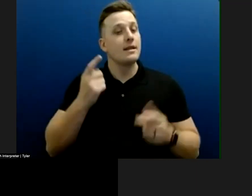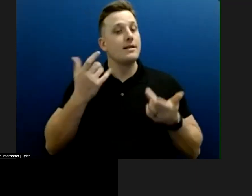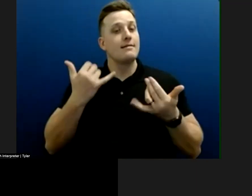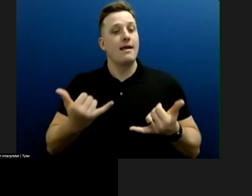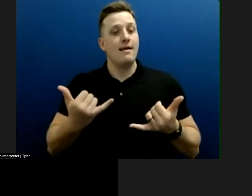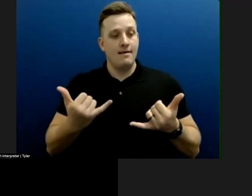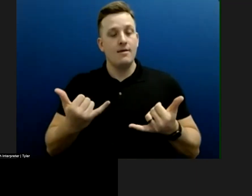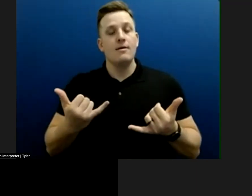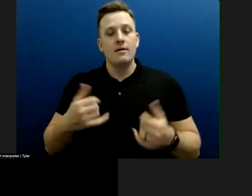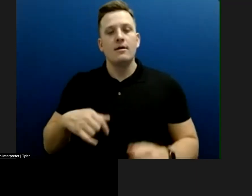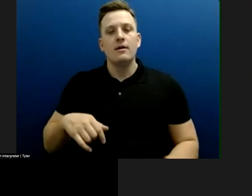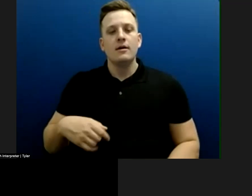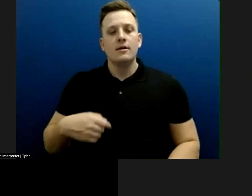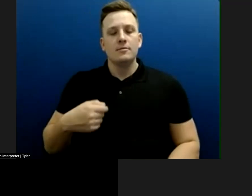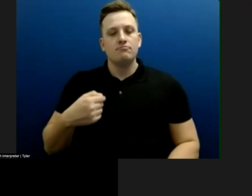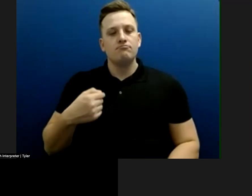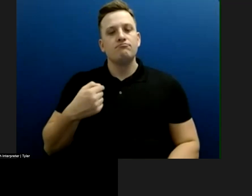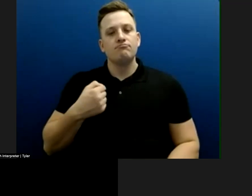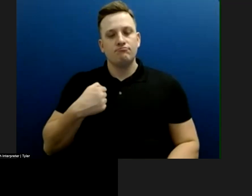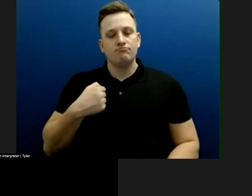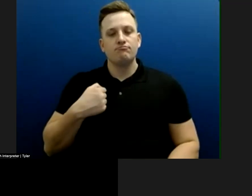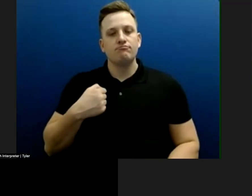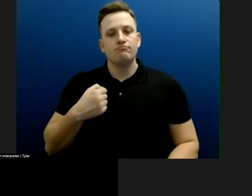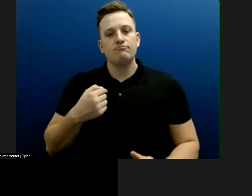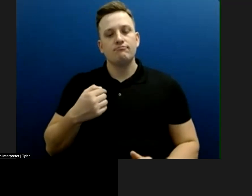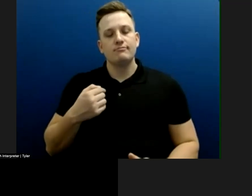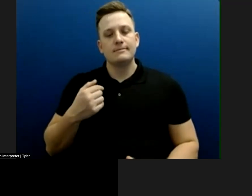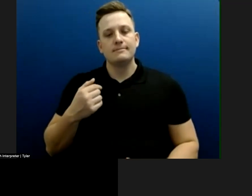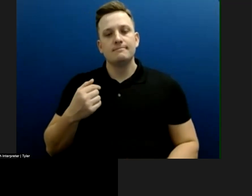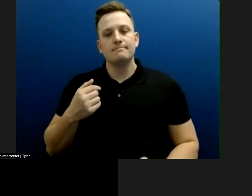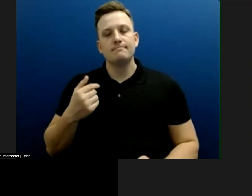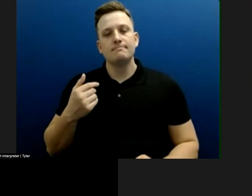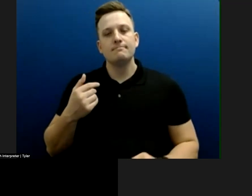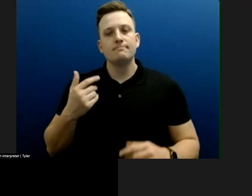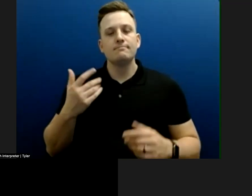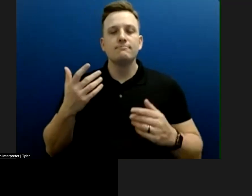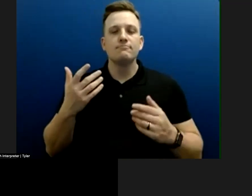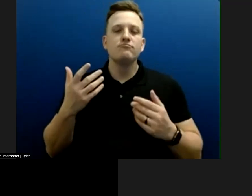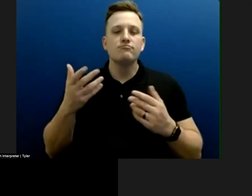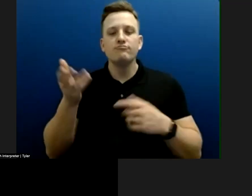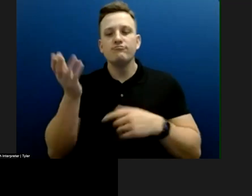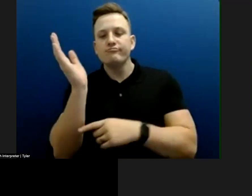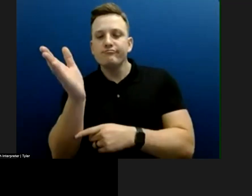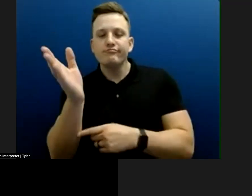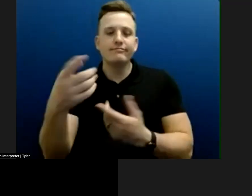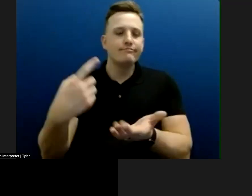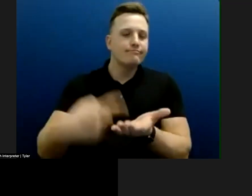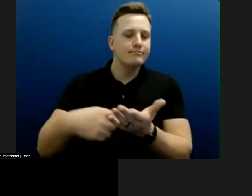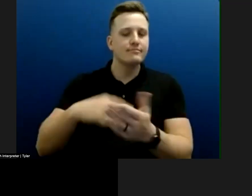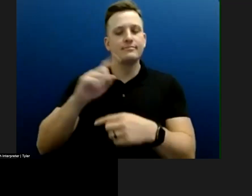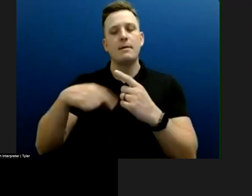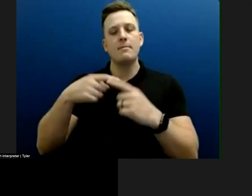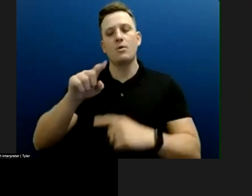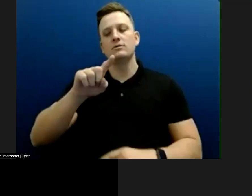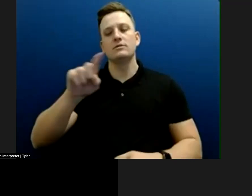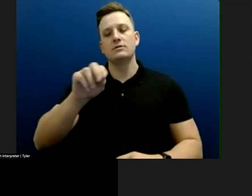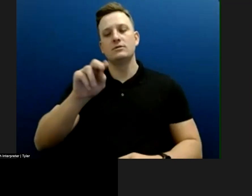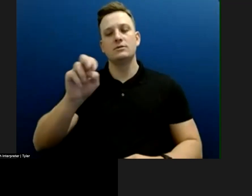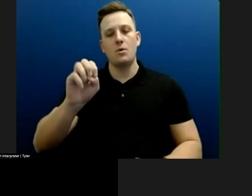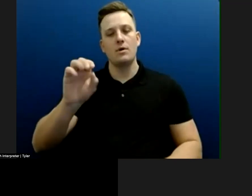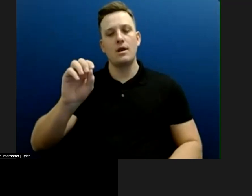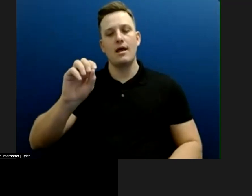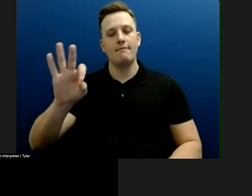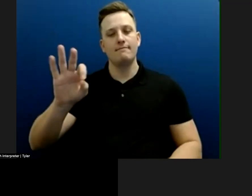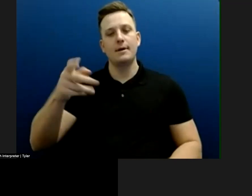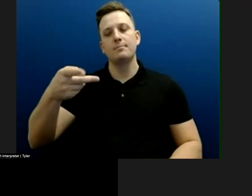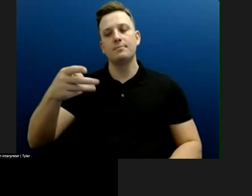go on and begin to think about this zone of proximal development. But before I